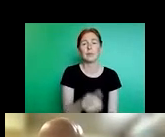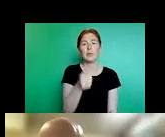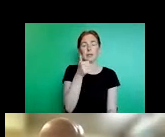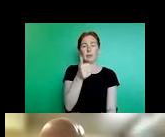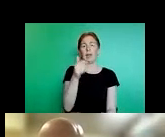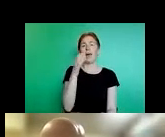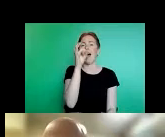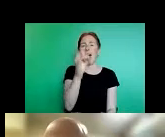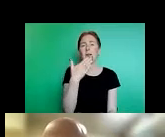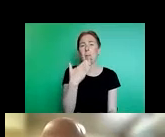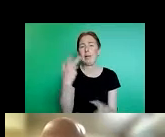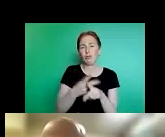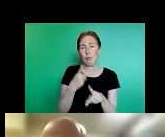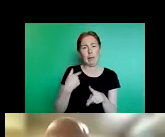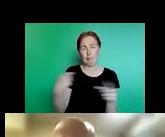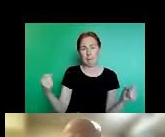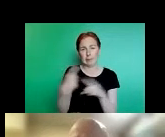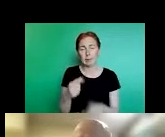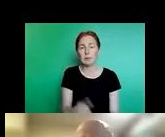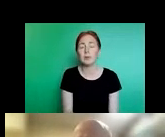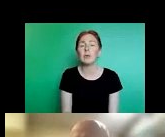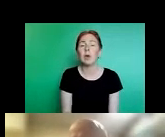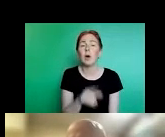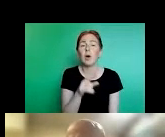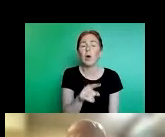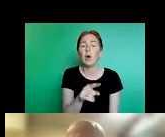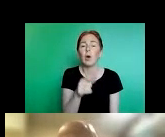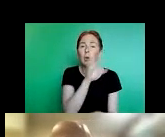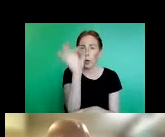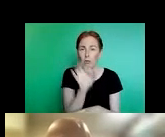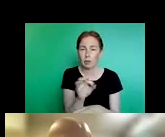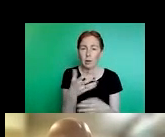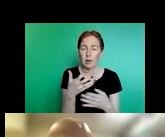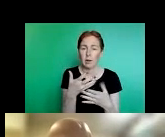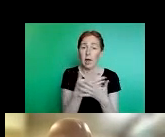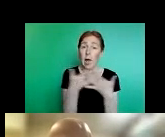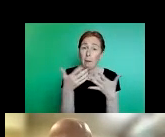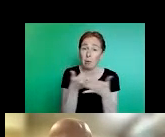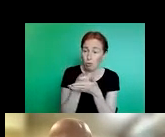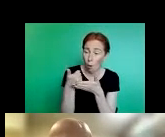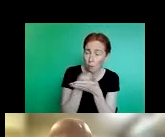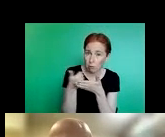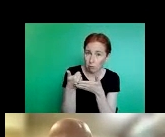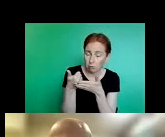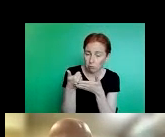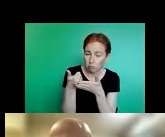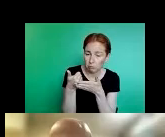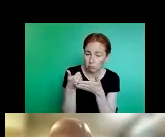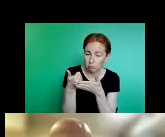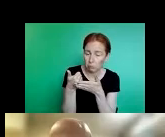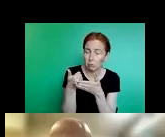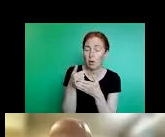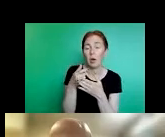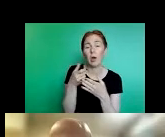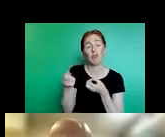Absolutely. It's Chloe from UsherKids. The question was, how common is it to receive a diagnosis, but it can't be confirmed